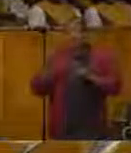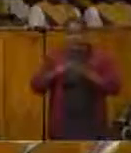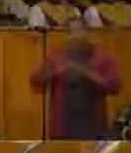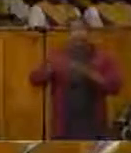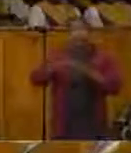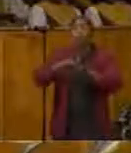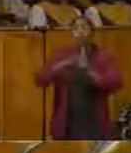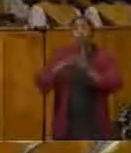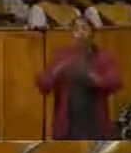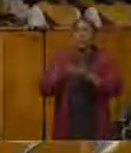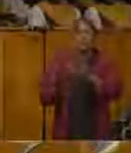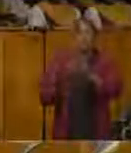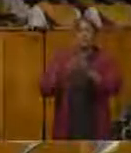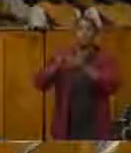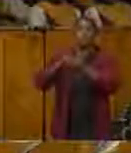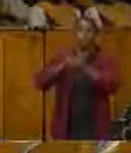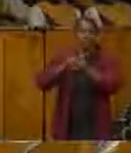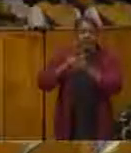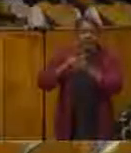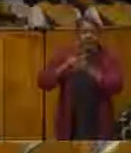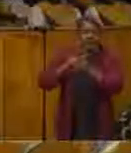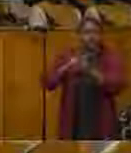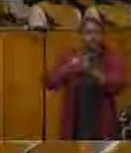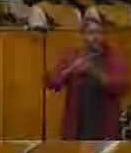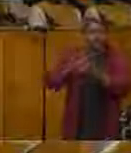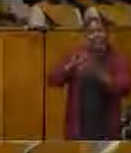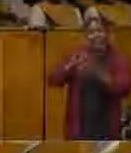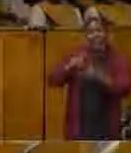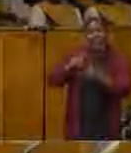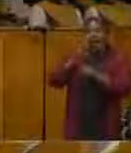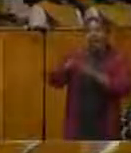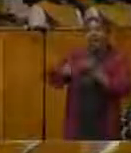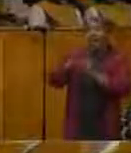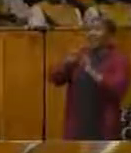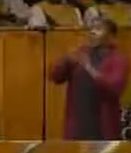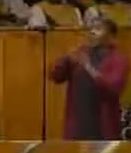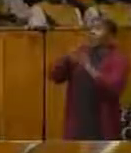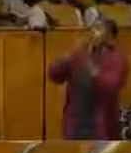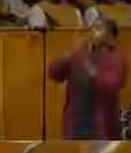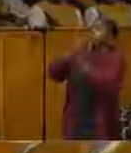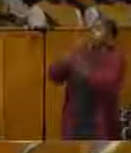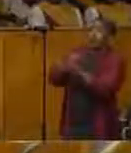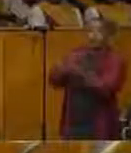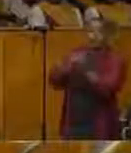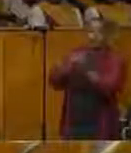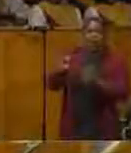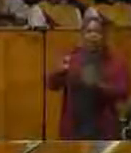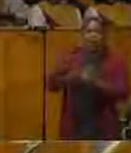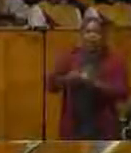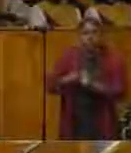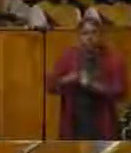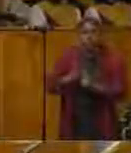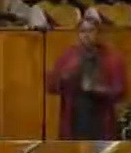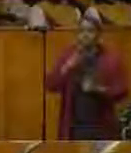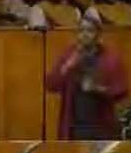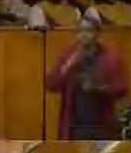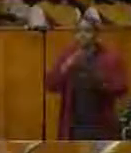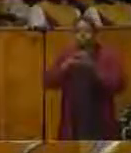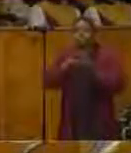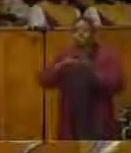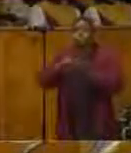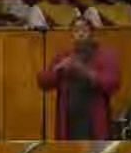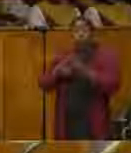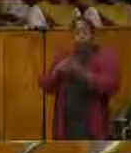requires prioritization. That I cannot give God what God deserves without pulling aside what God